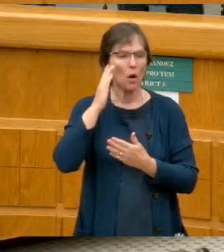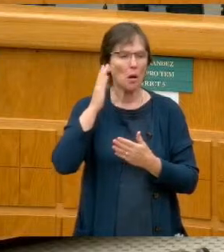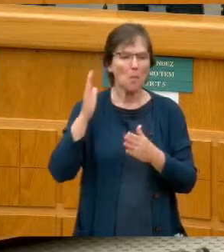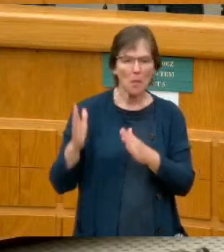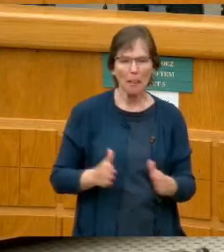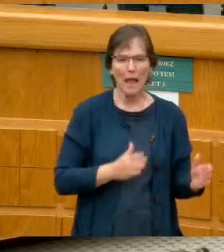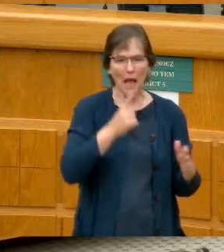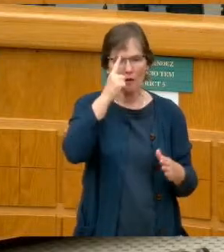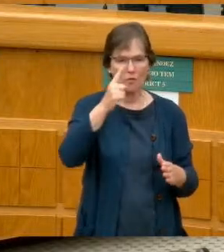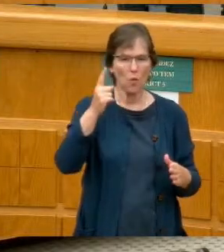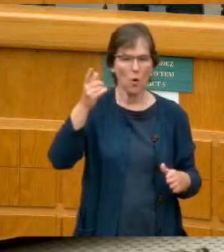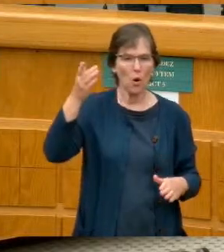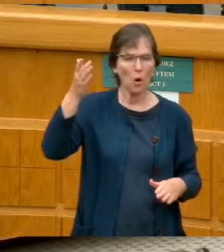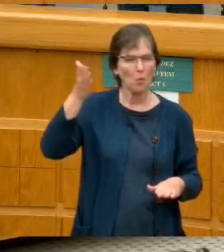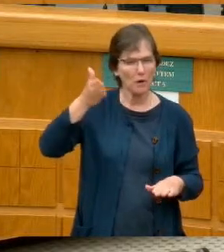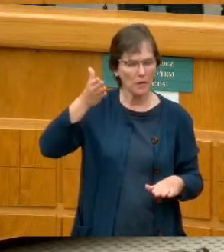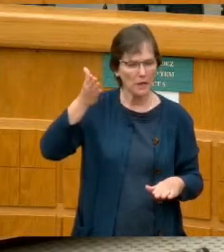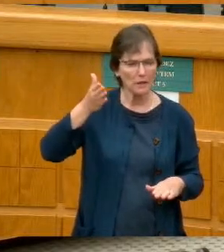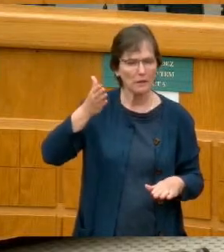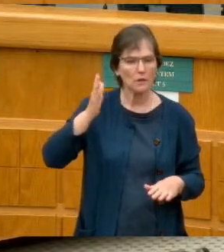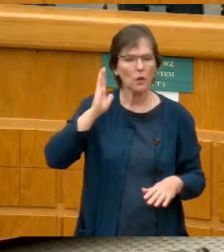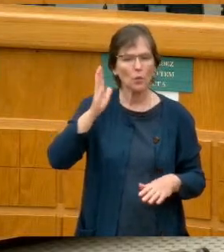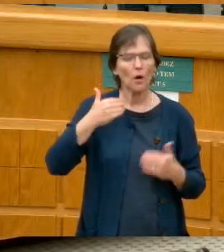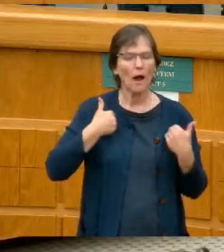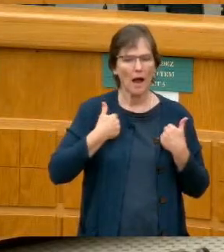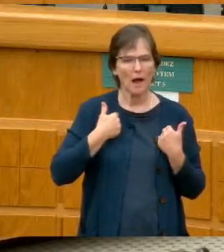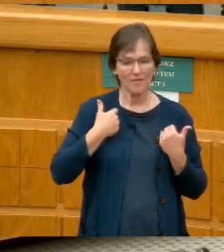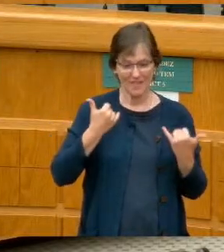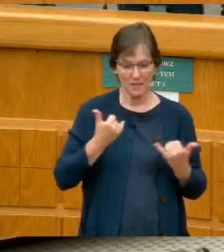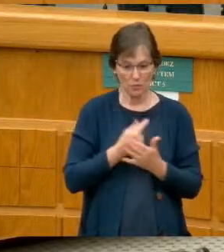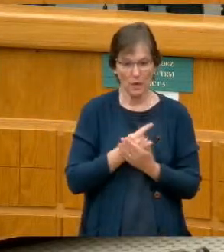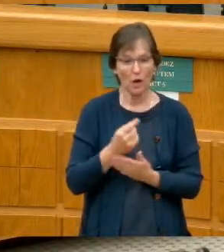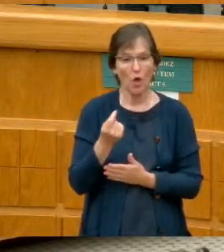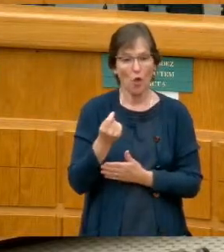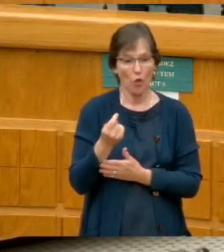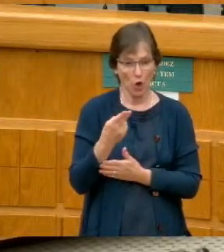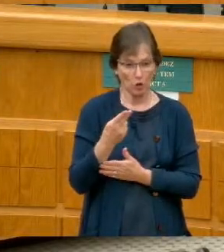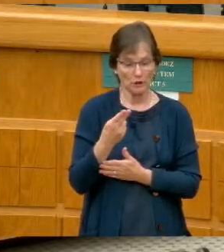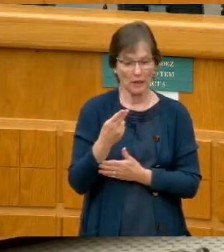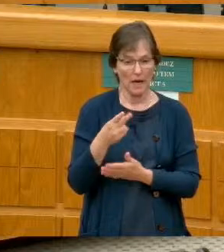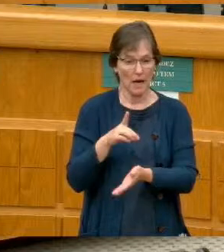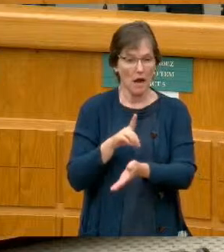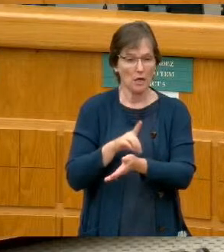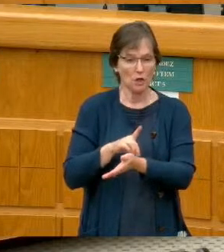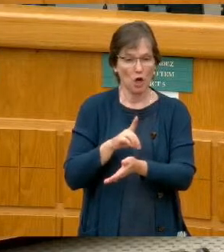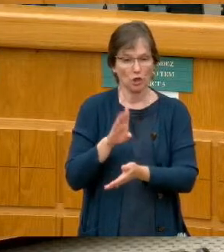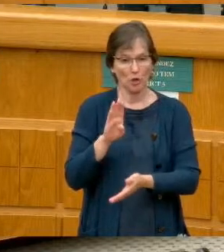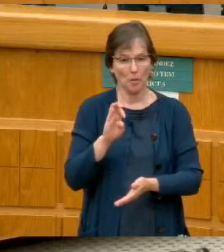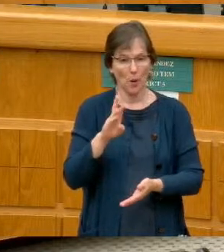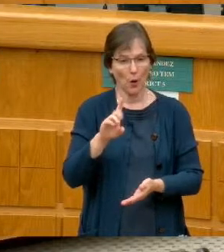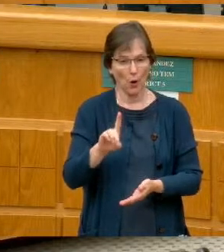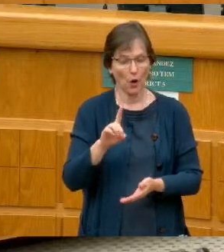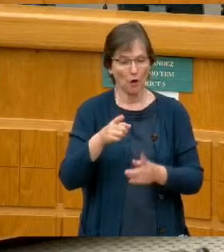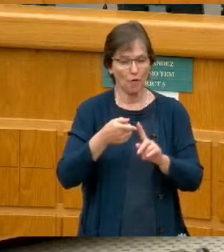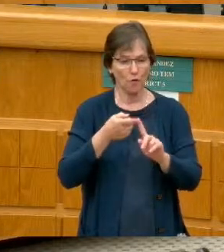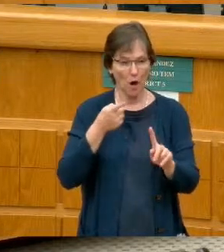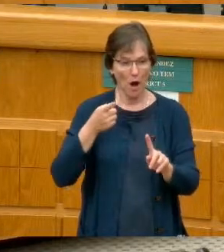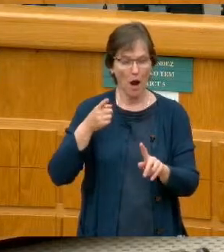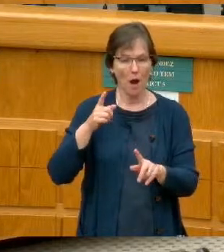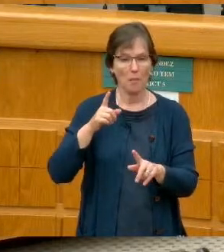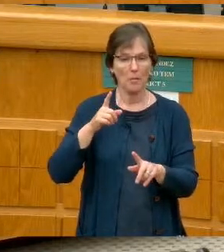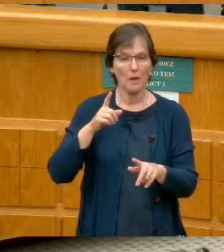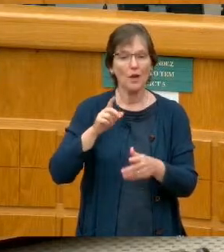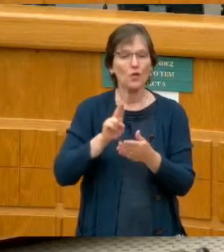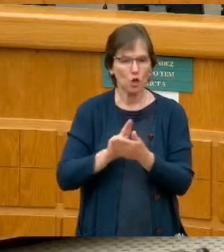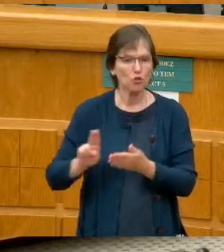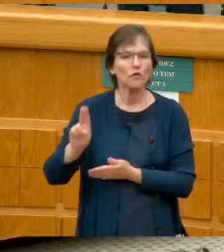and Annette. On Thursday, we will have Dr. Bird from Texas A&M. It's going to be primarily focused on them. We'll do a quick